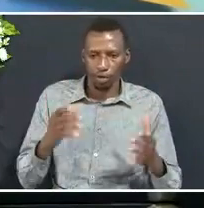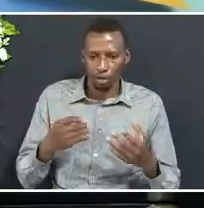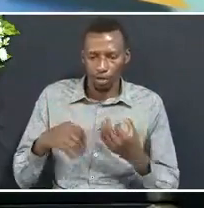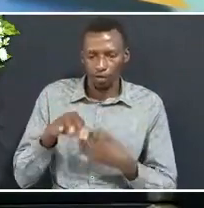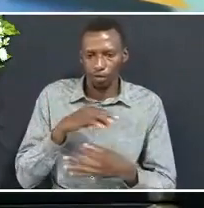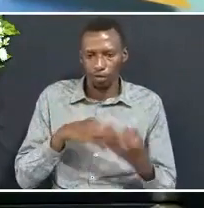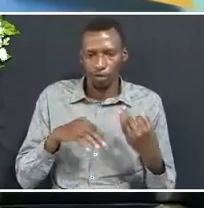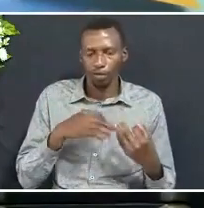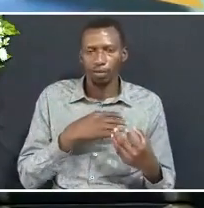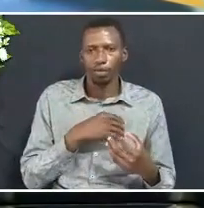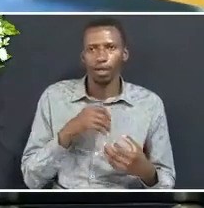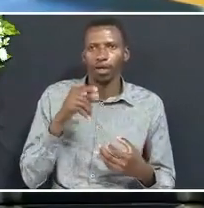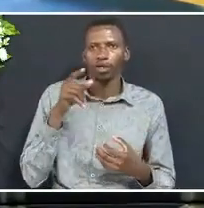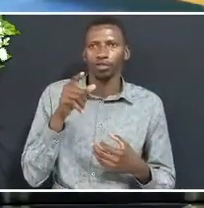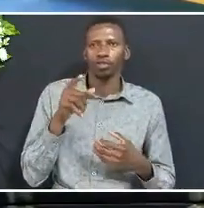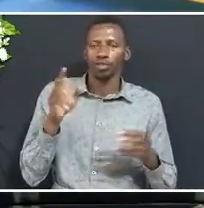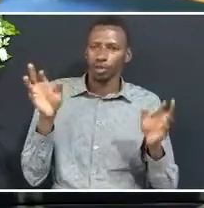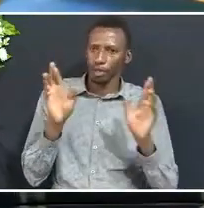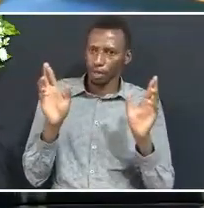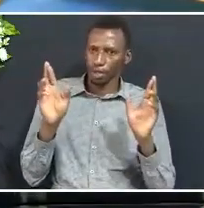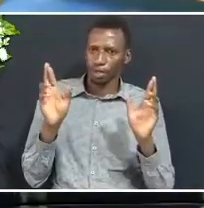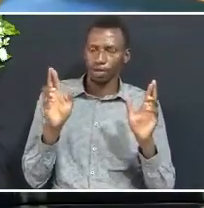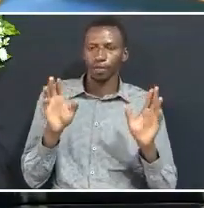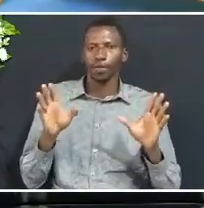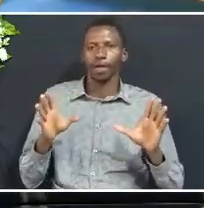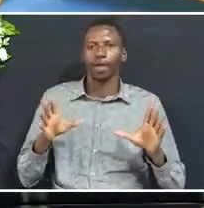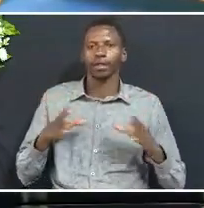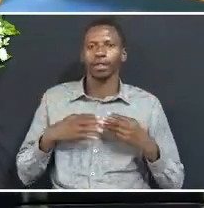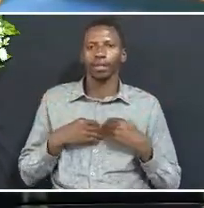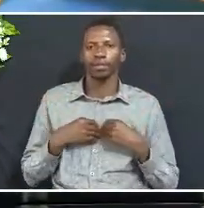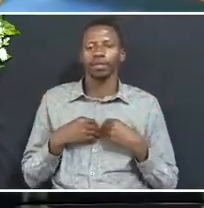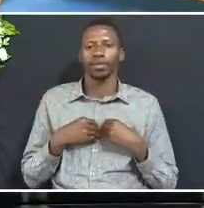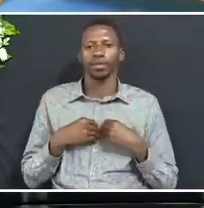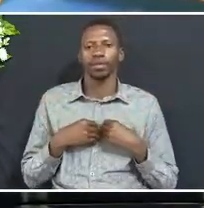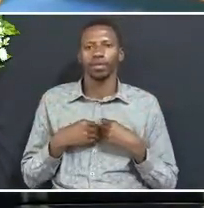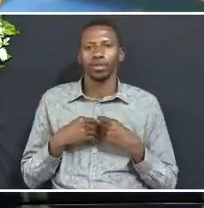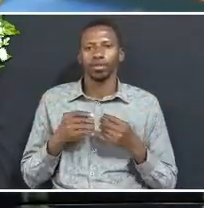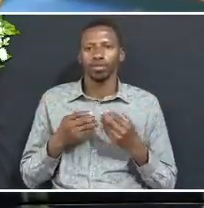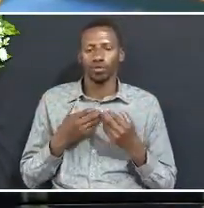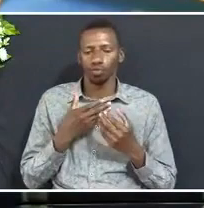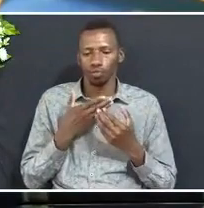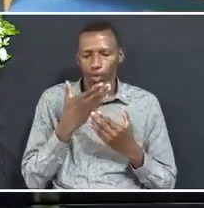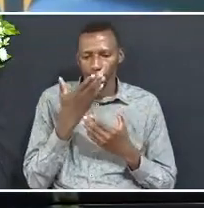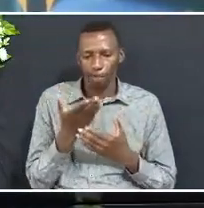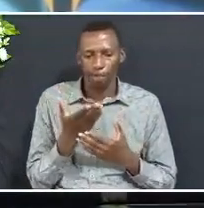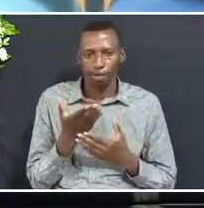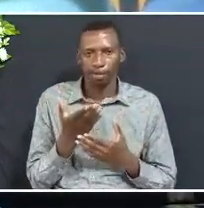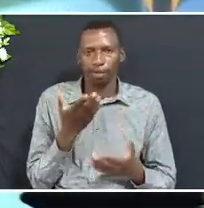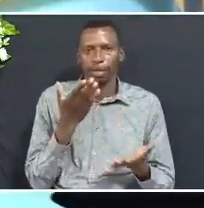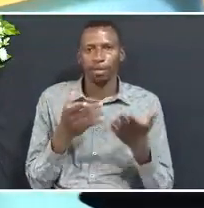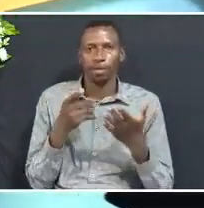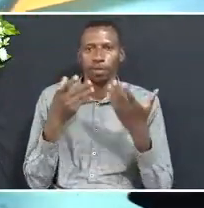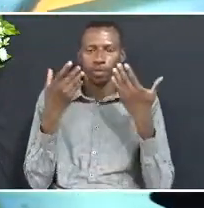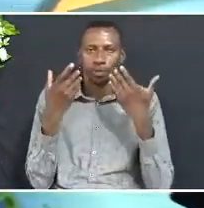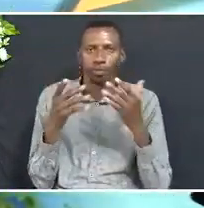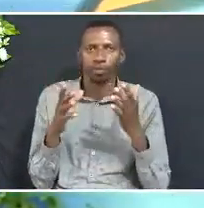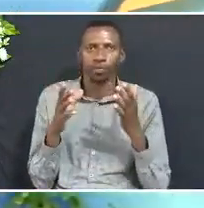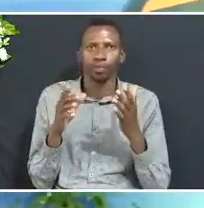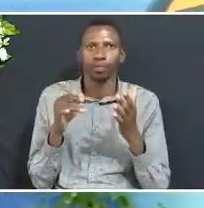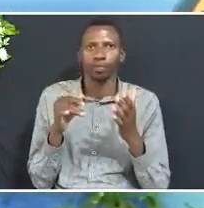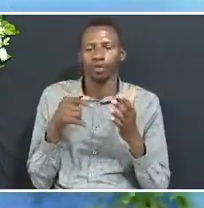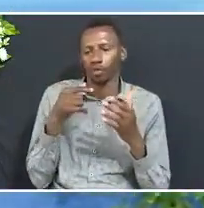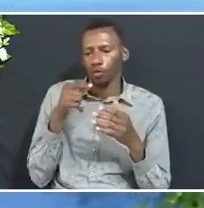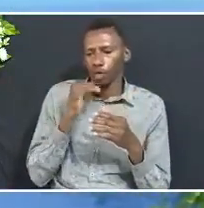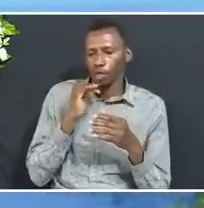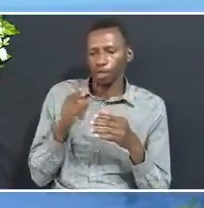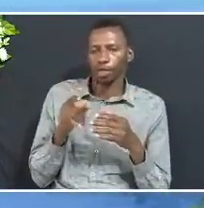fellowship, and you willingly accept to respond, you may not even know that who is